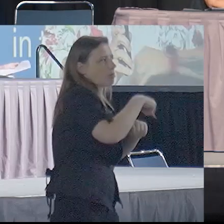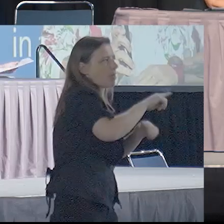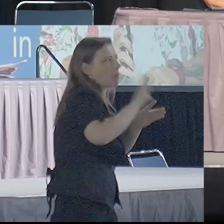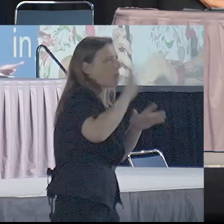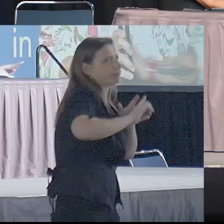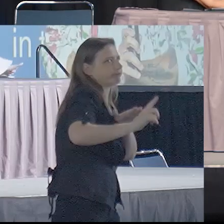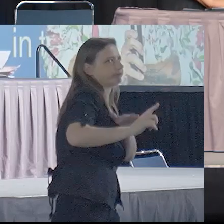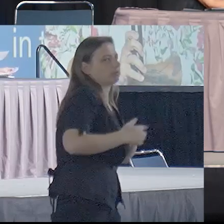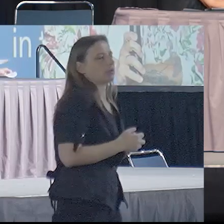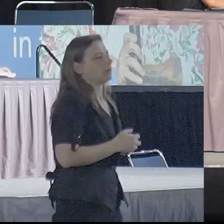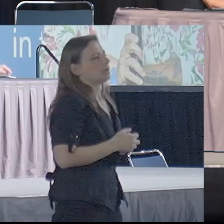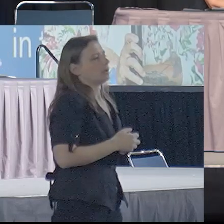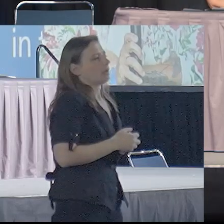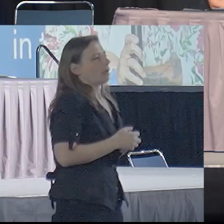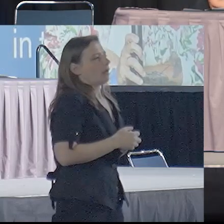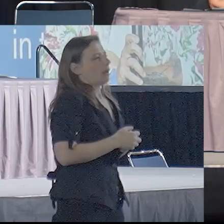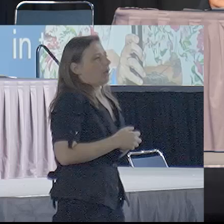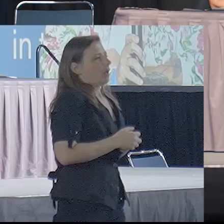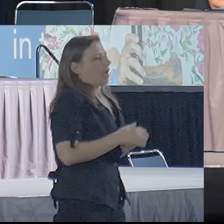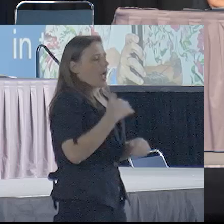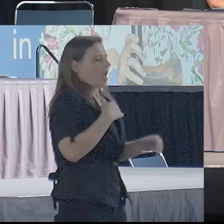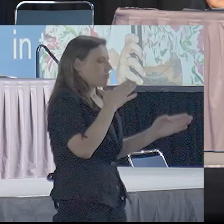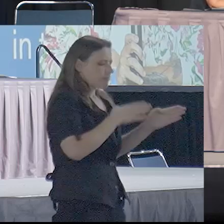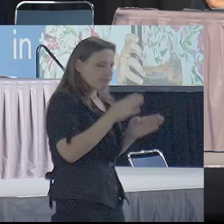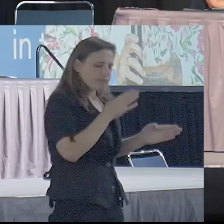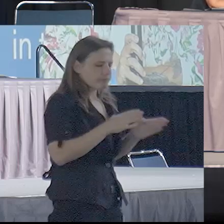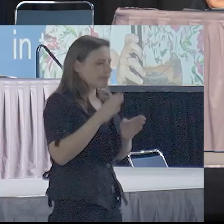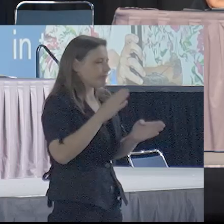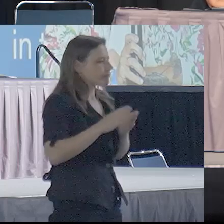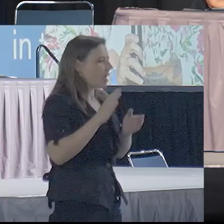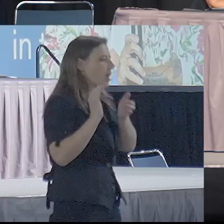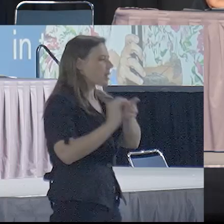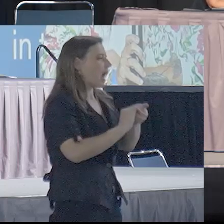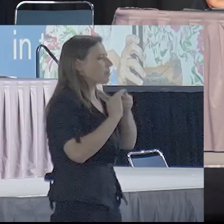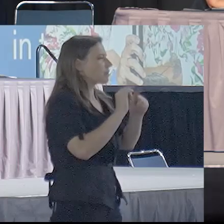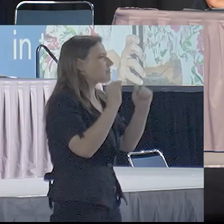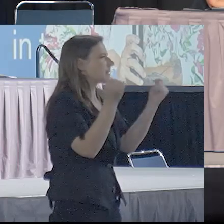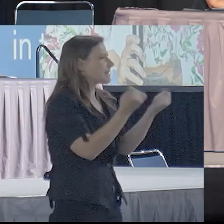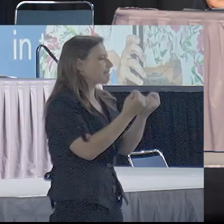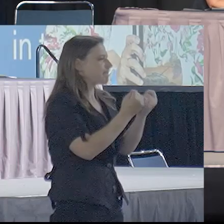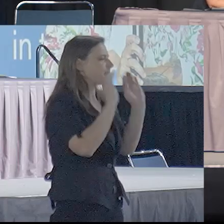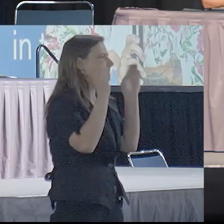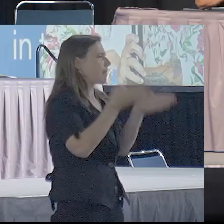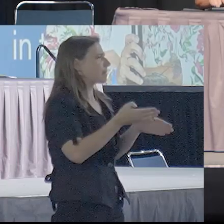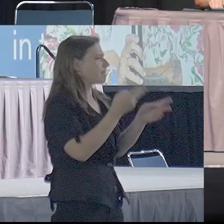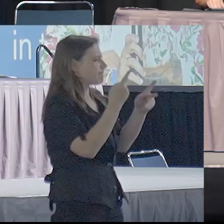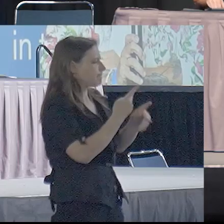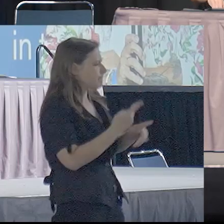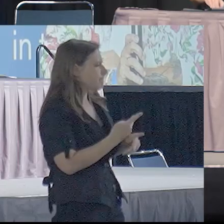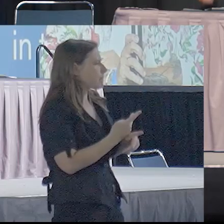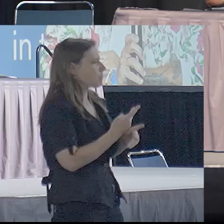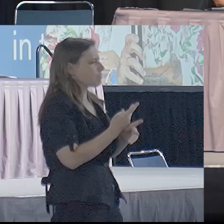guests. So working specifically, putting together a collaborative team to focus specifically on what